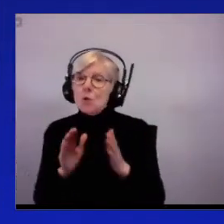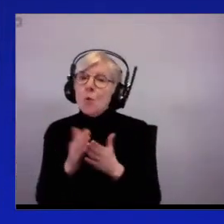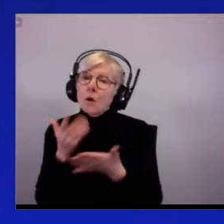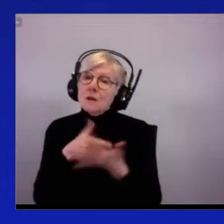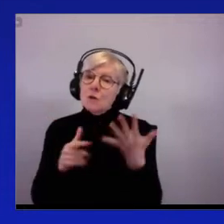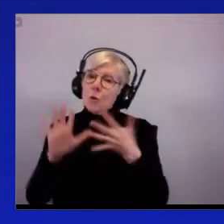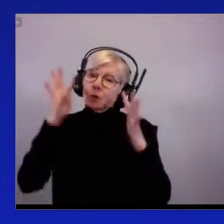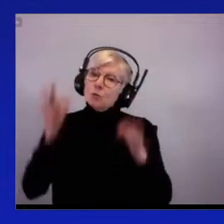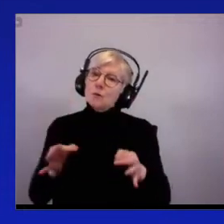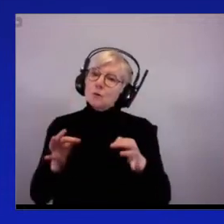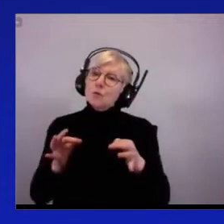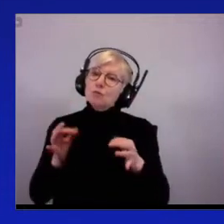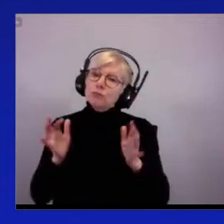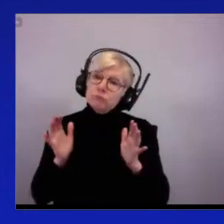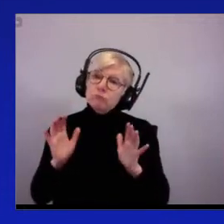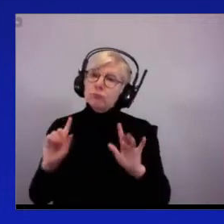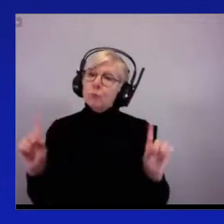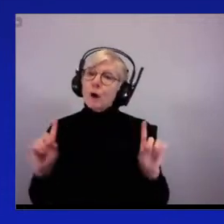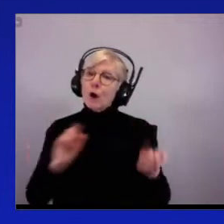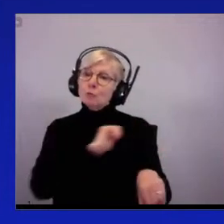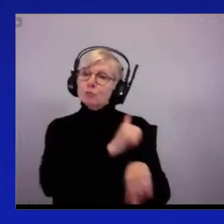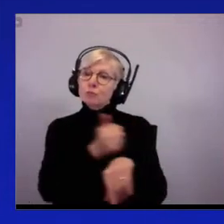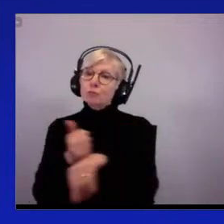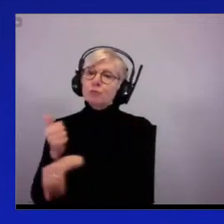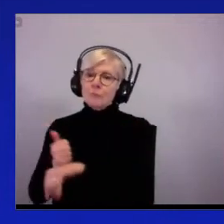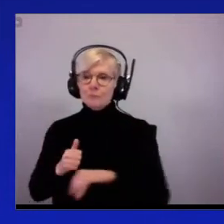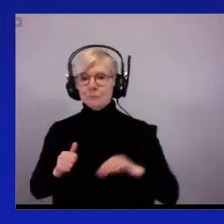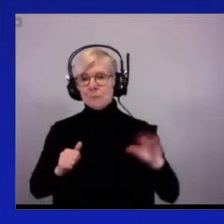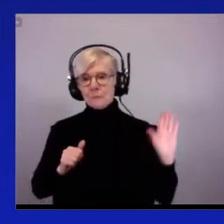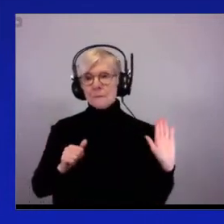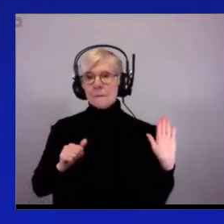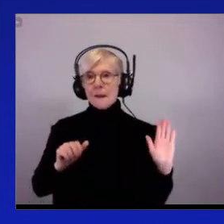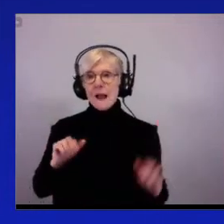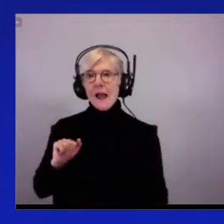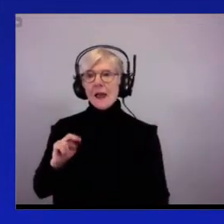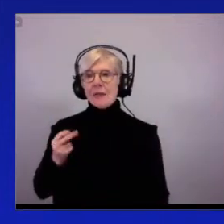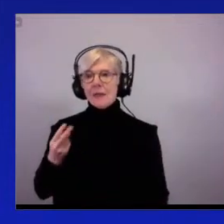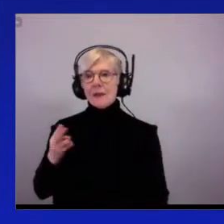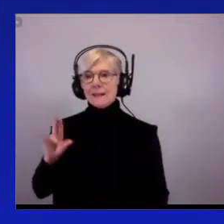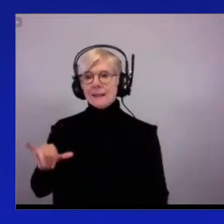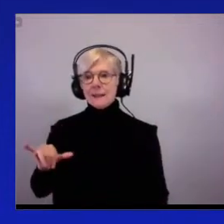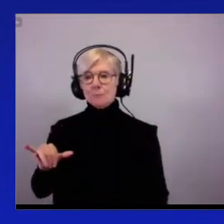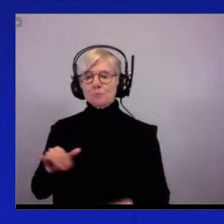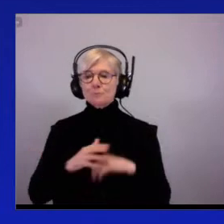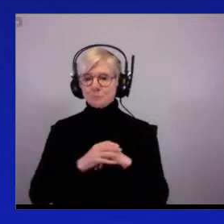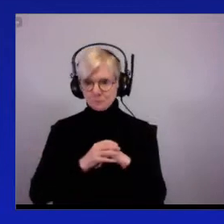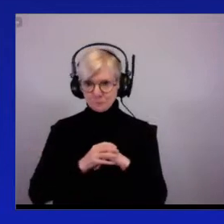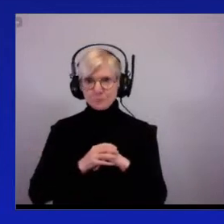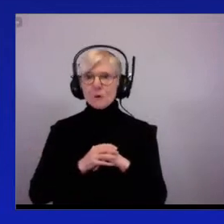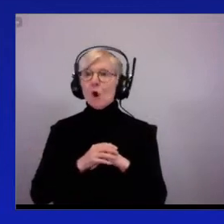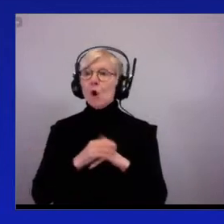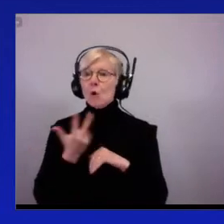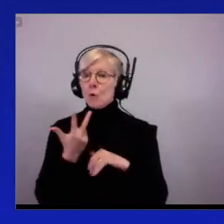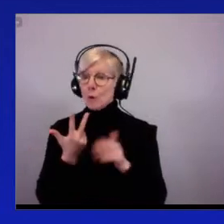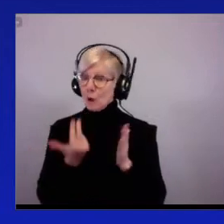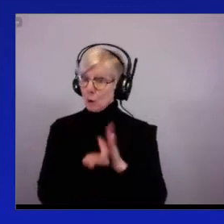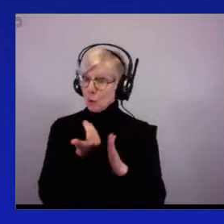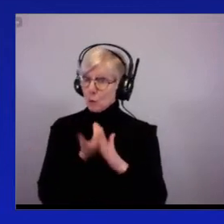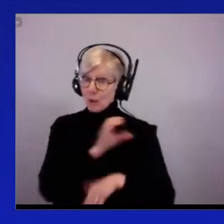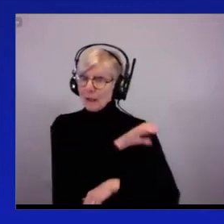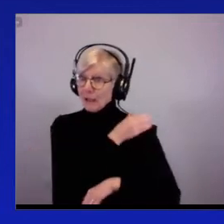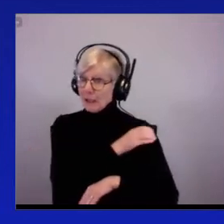for determining where they will be? So the next 3 that we're looking at are very much looking at